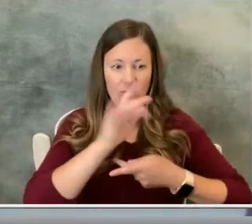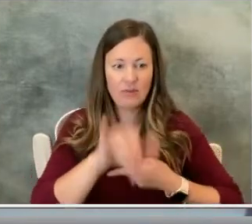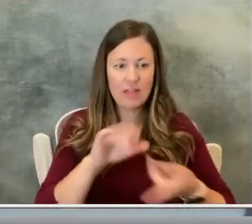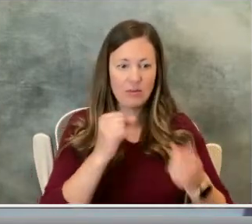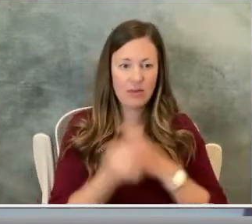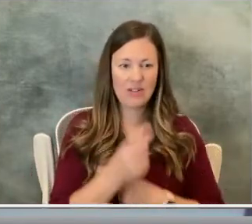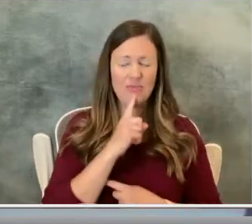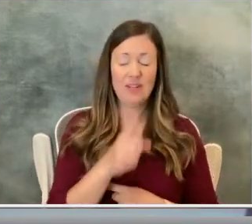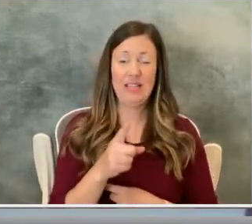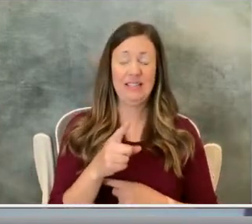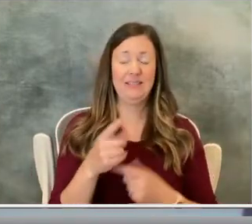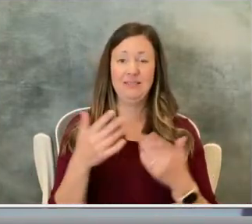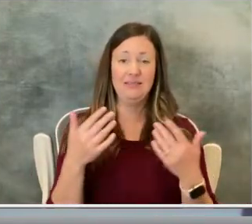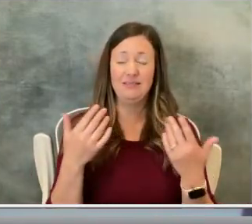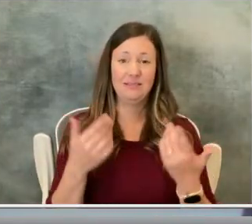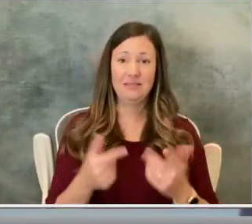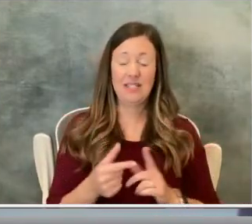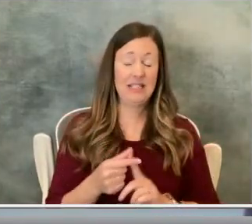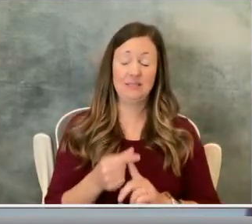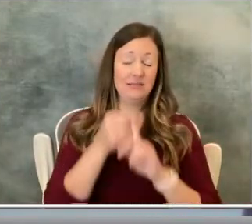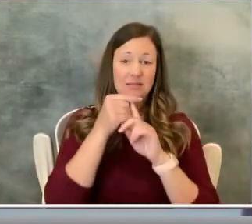well orchestrated,